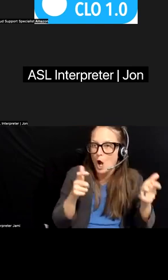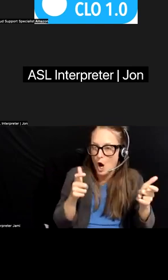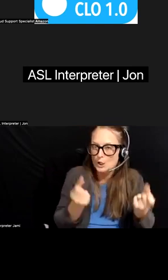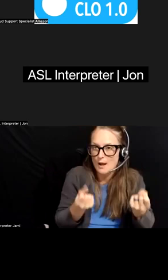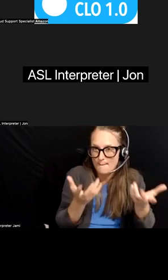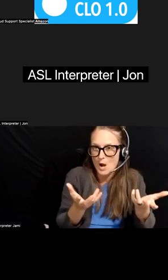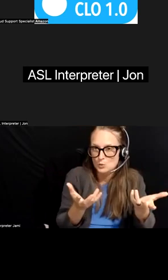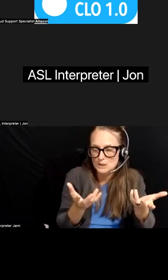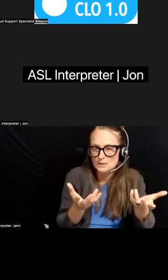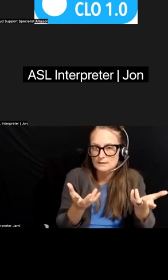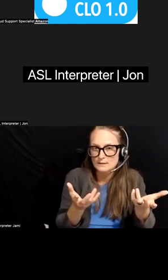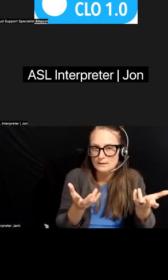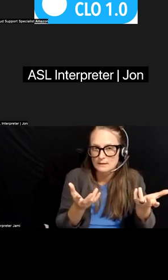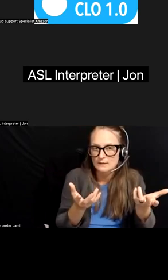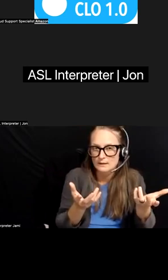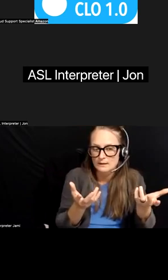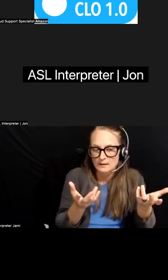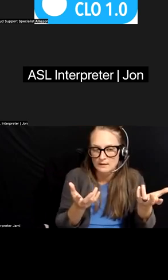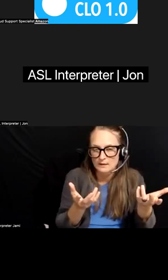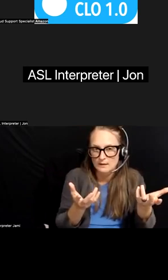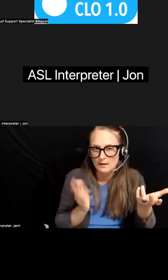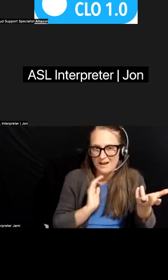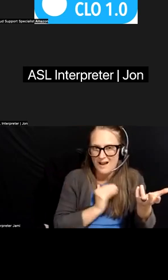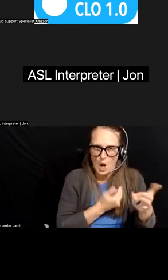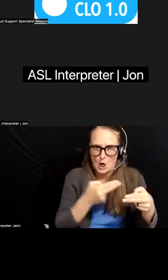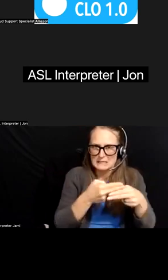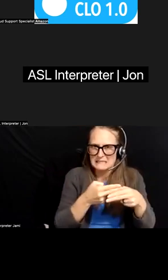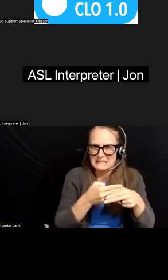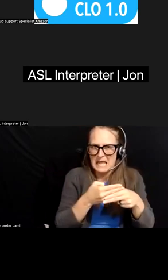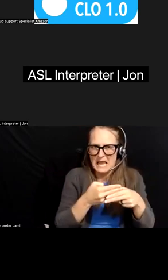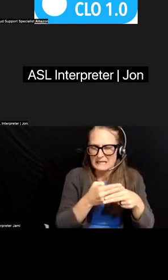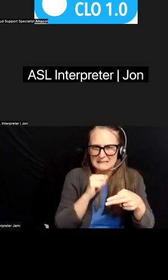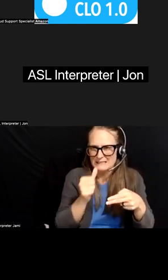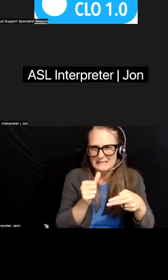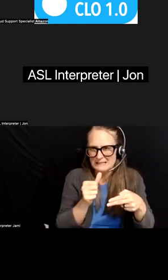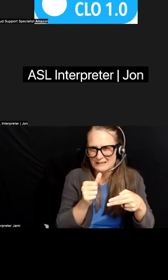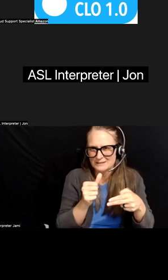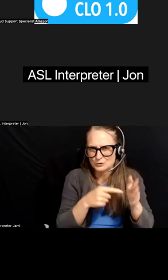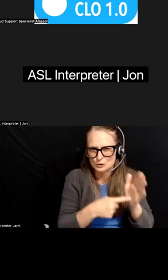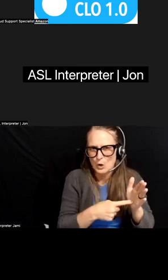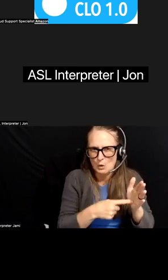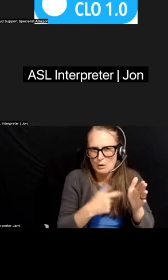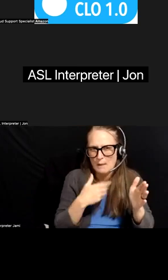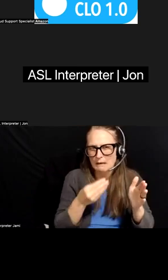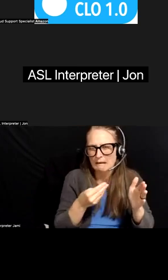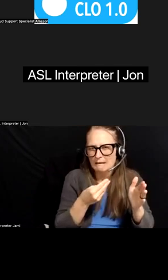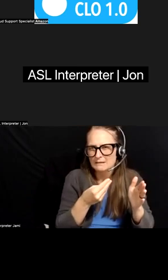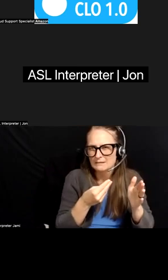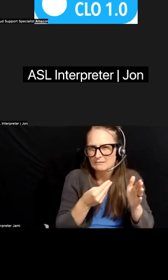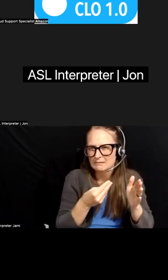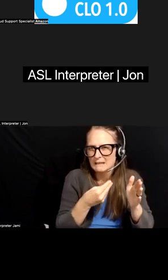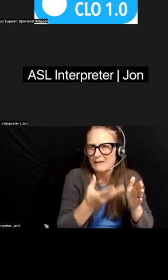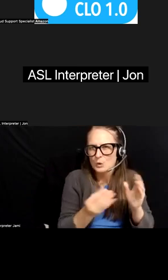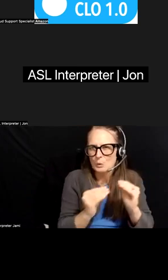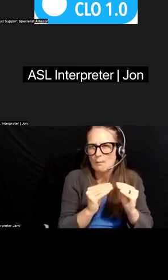In fact, our slide doesn't cover it. I'm going to give you a little more than what's there, right? Our